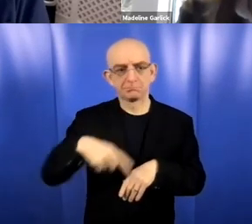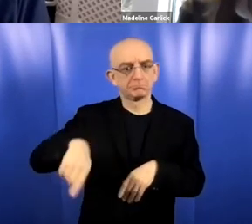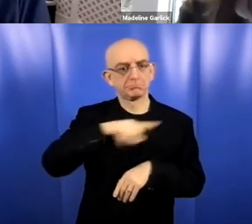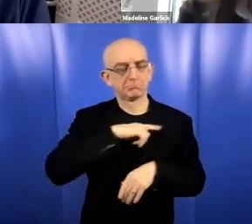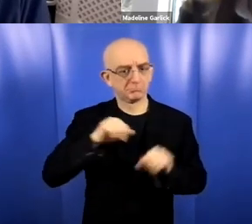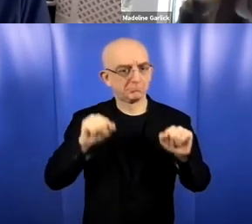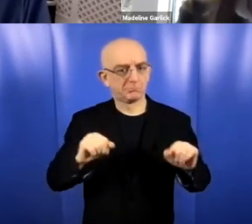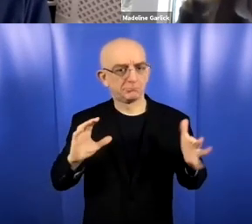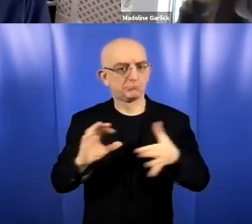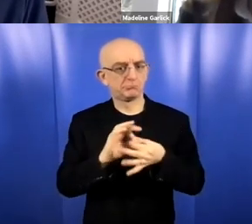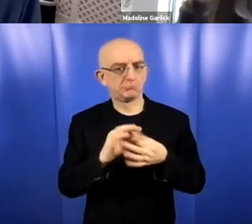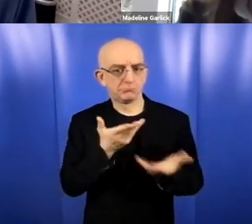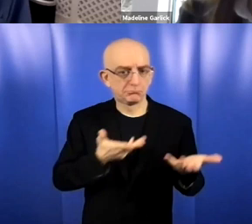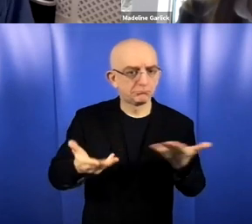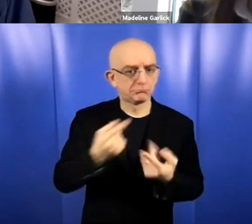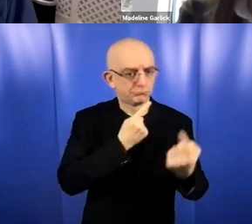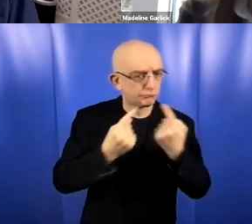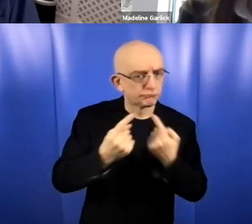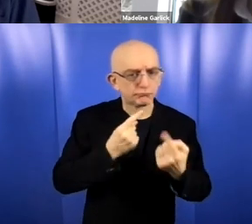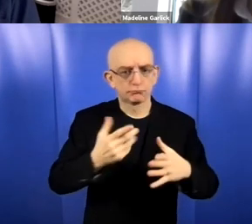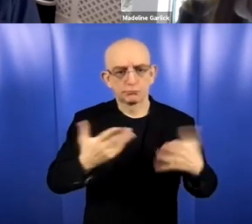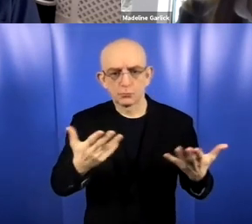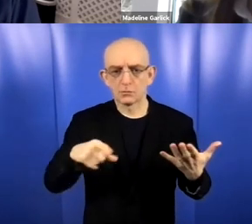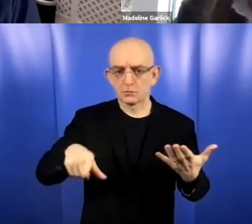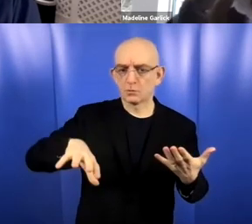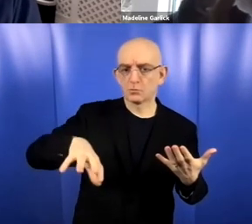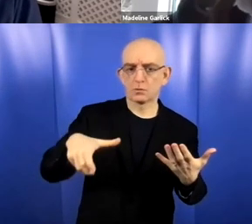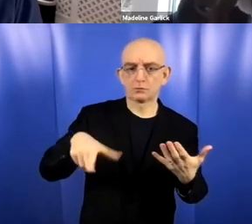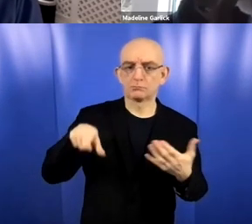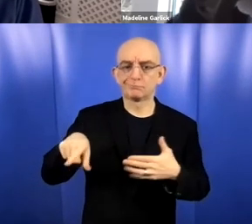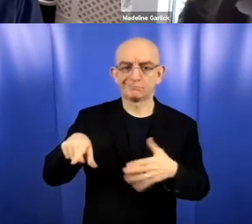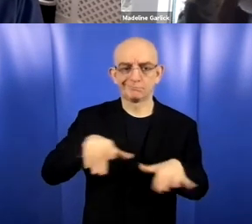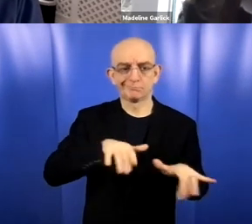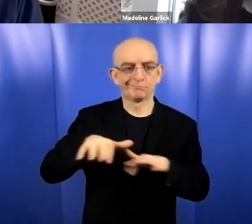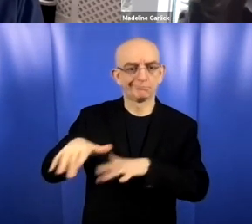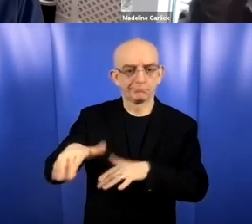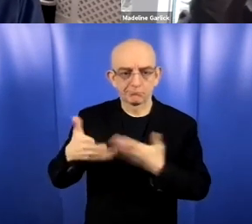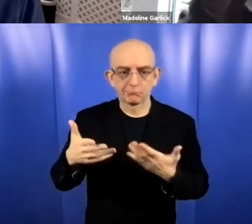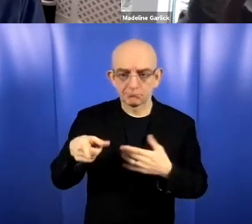asylum, so as to provide university level education